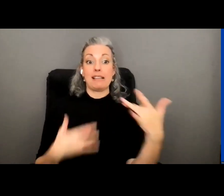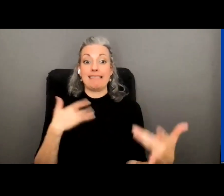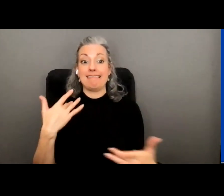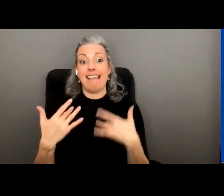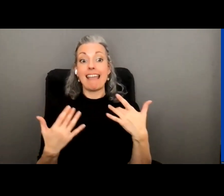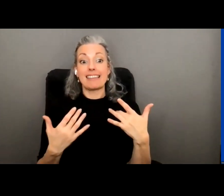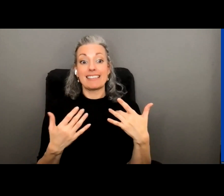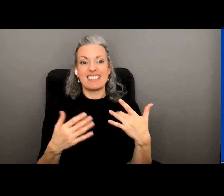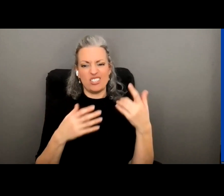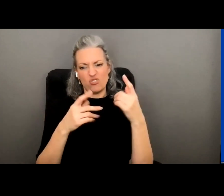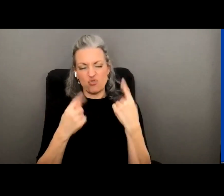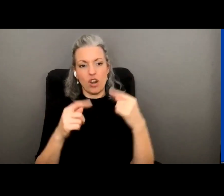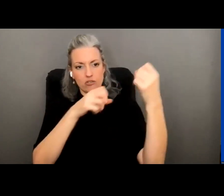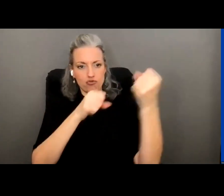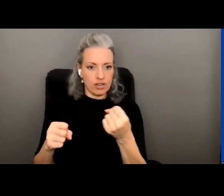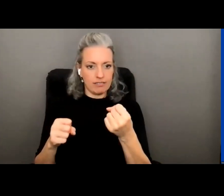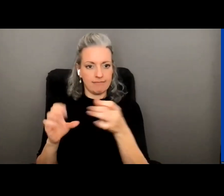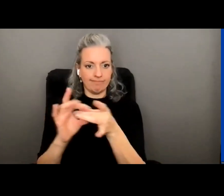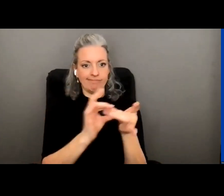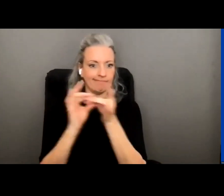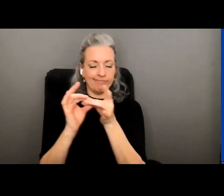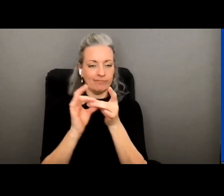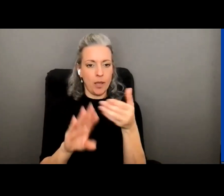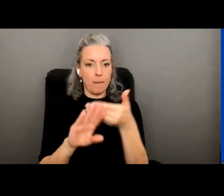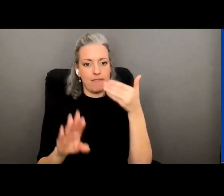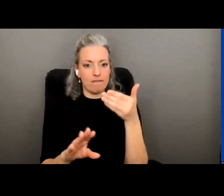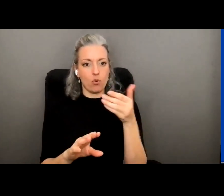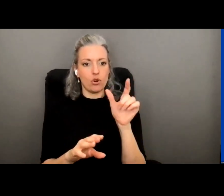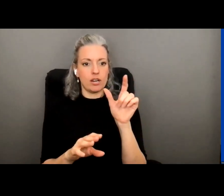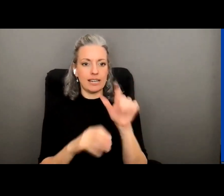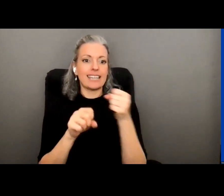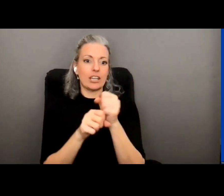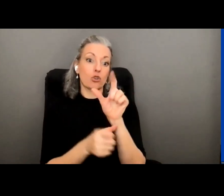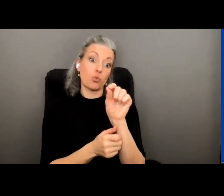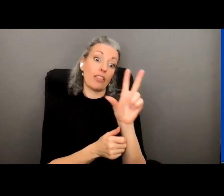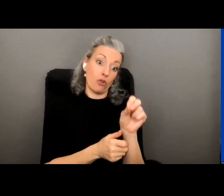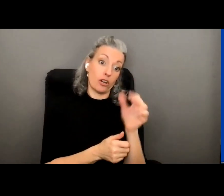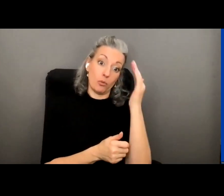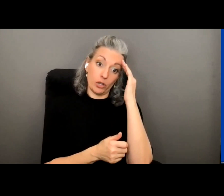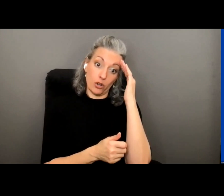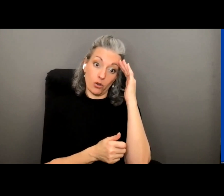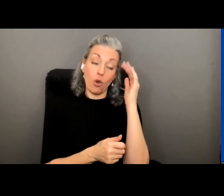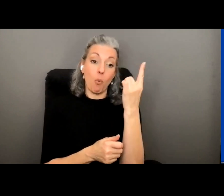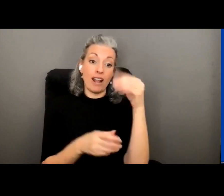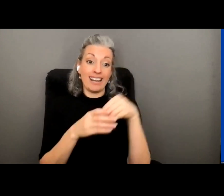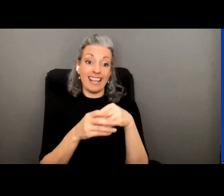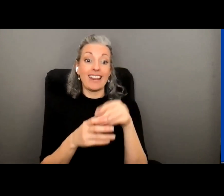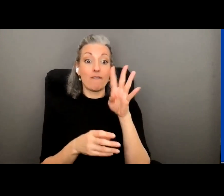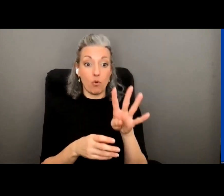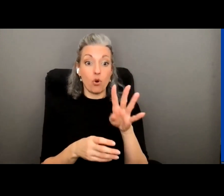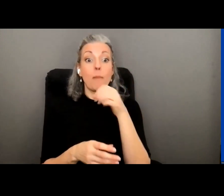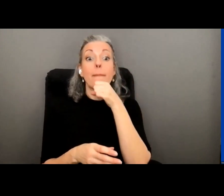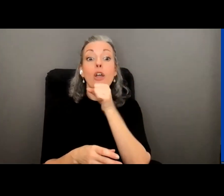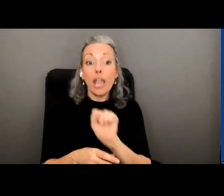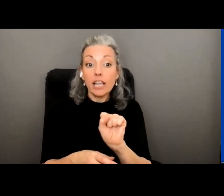to strengthen that network before the year 2030, when, as we all know, 1 in 4 Californians will be 60 or older,